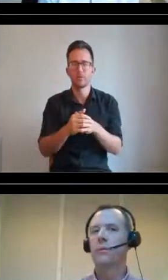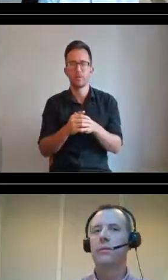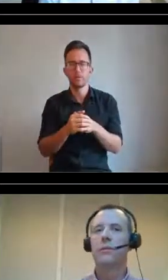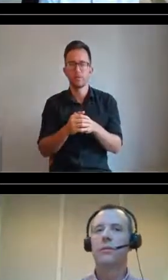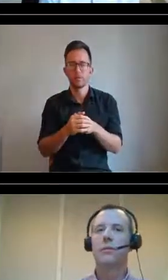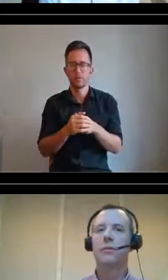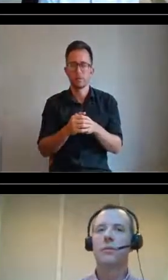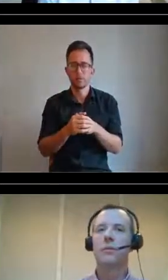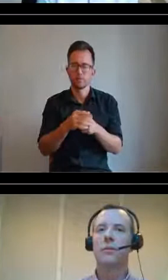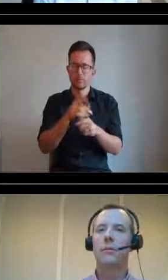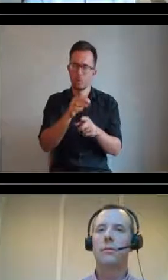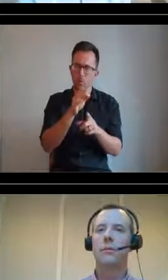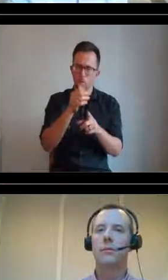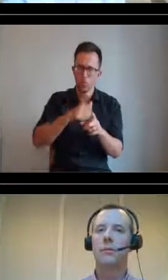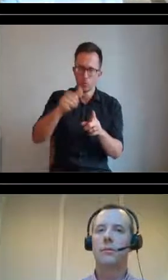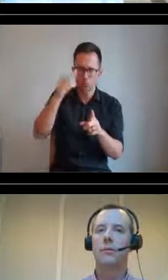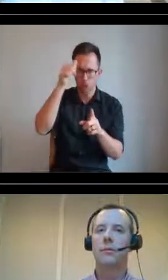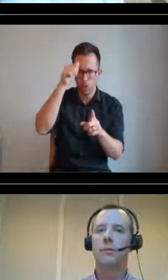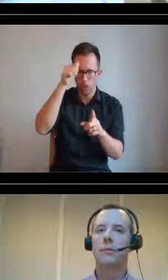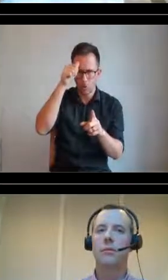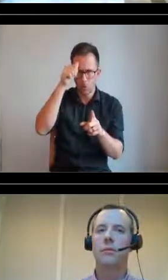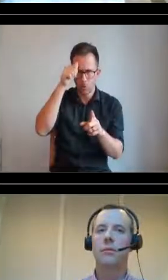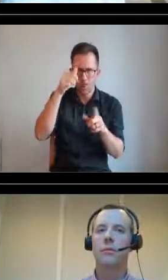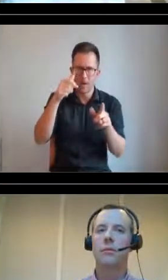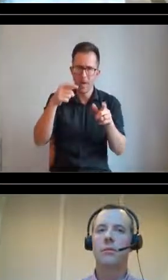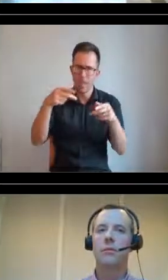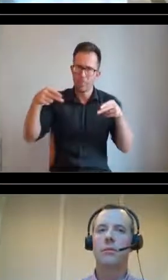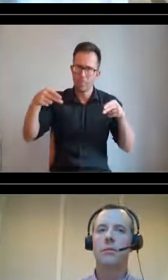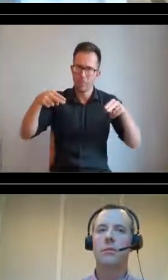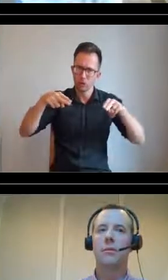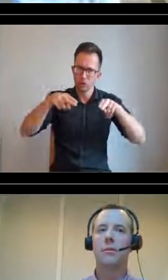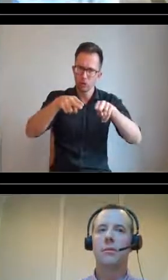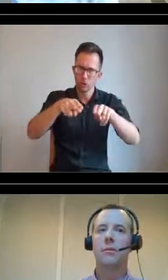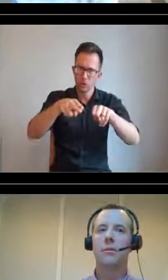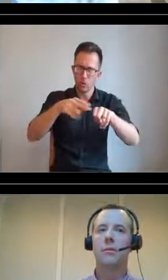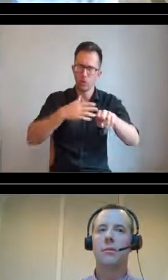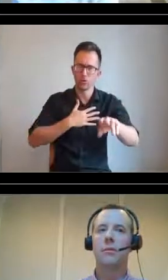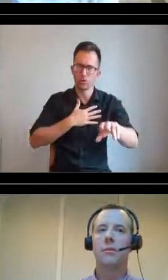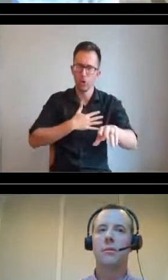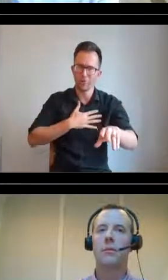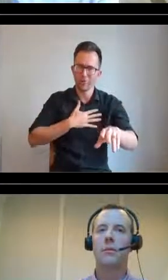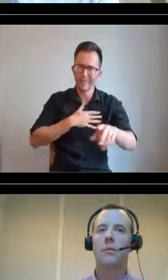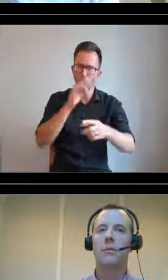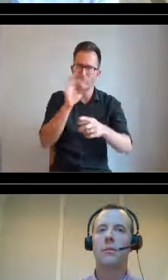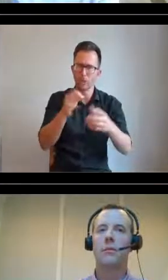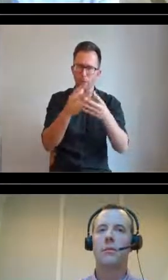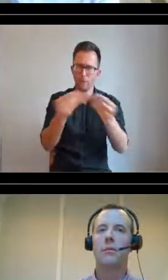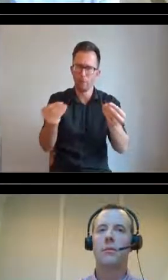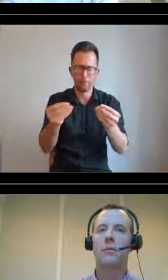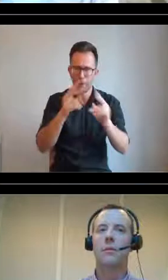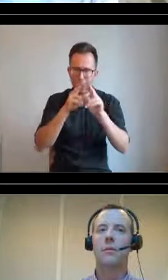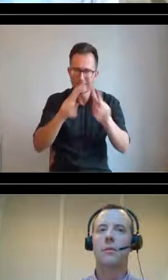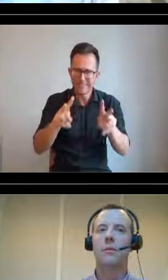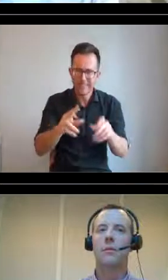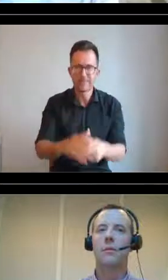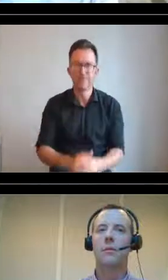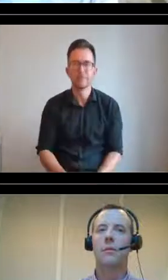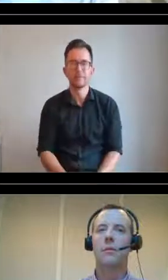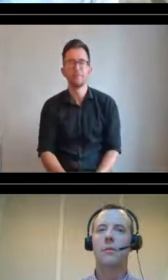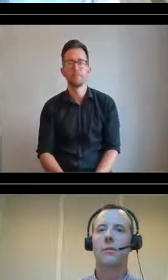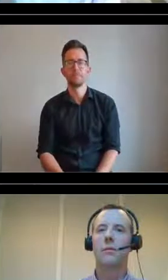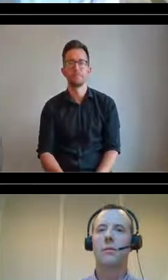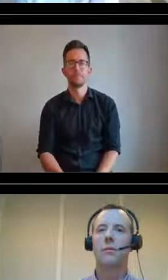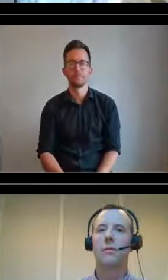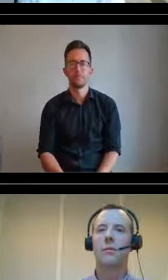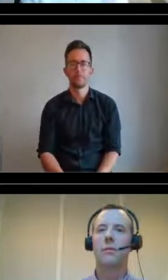with the A13 still make, and I'm so sorry, it's just disappeared off my screen. I will get back